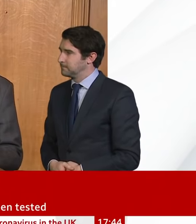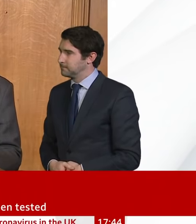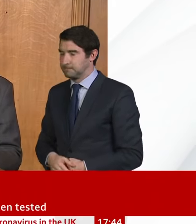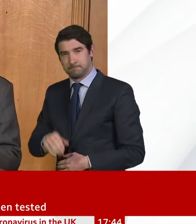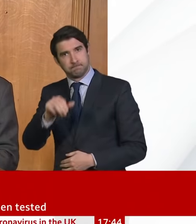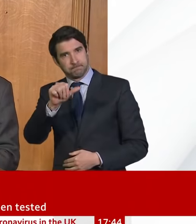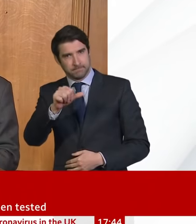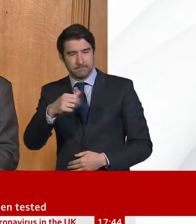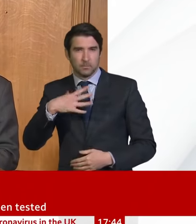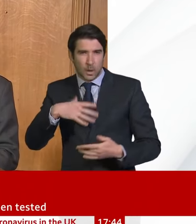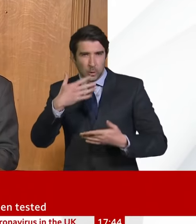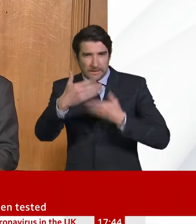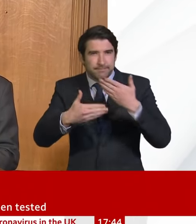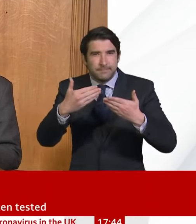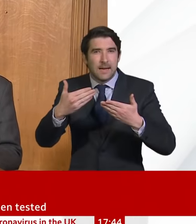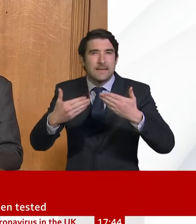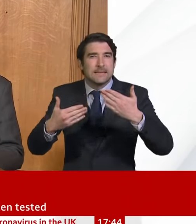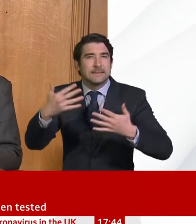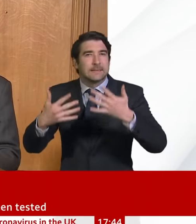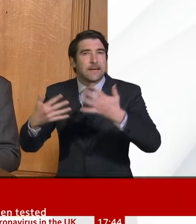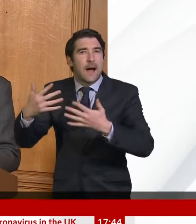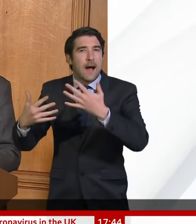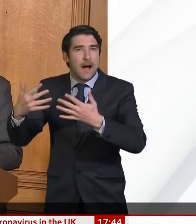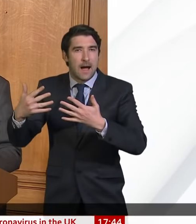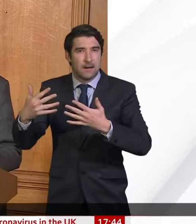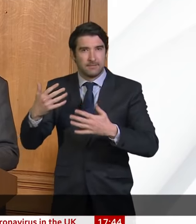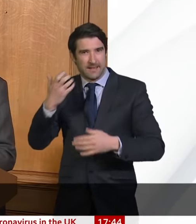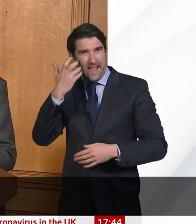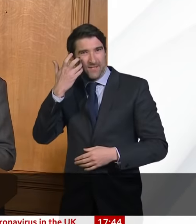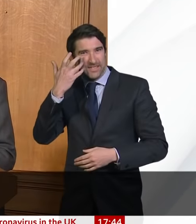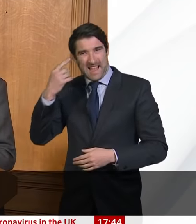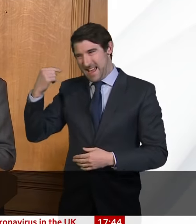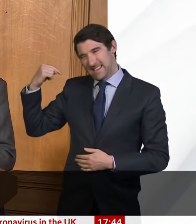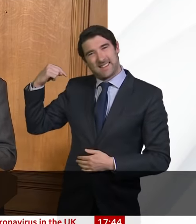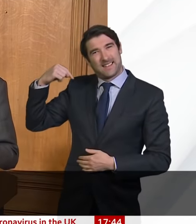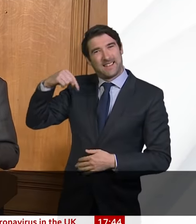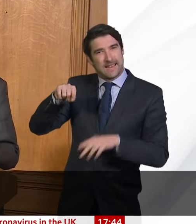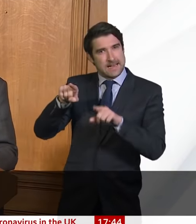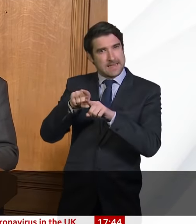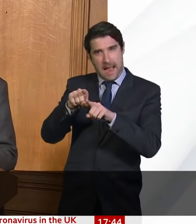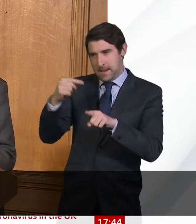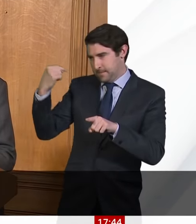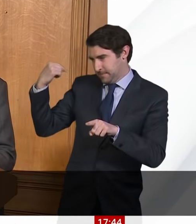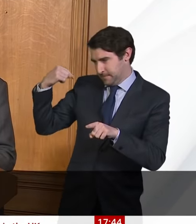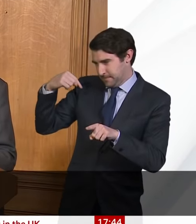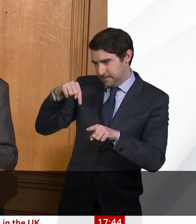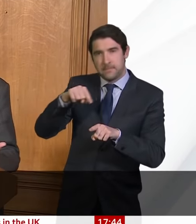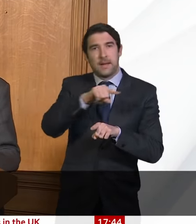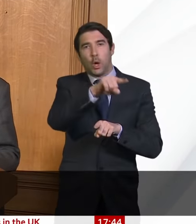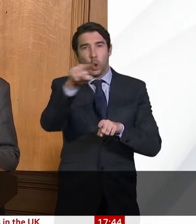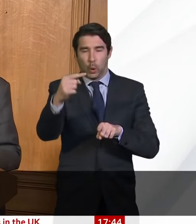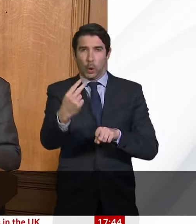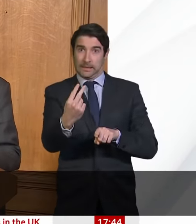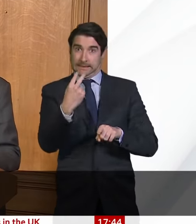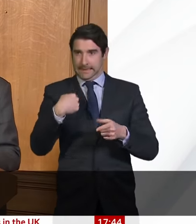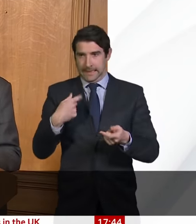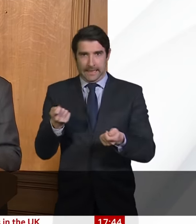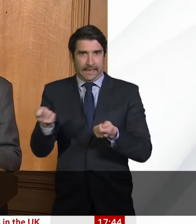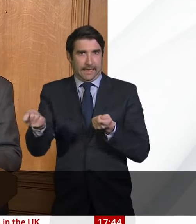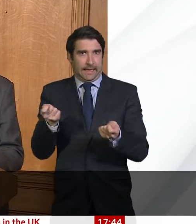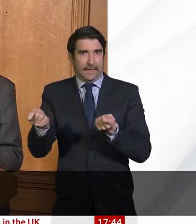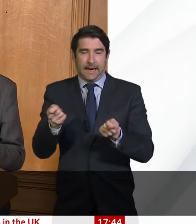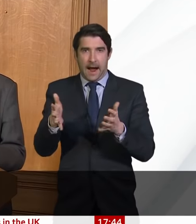been collecting that tells us how we are doing in our efforts to combat this virus, as the Secretary of